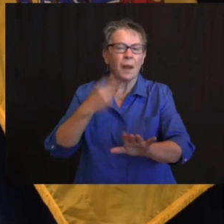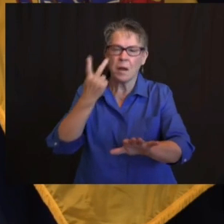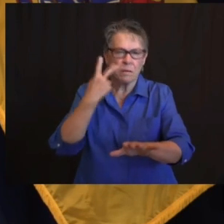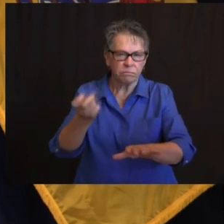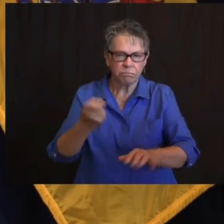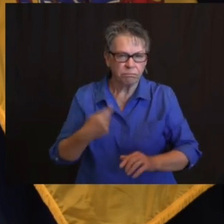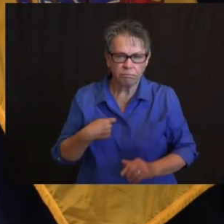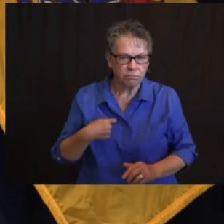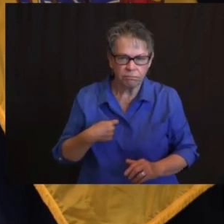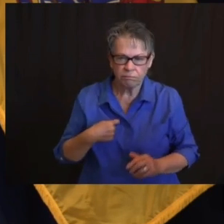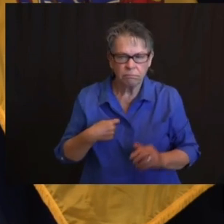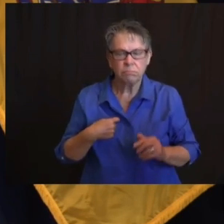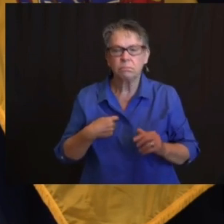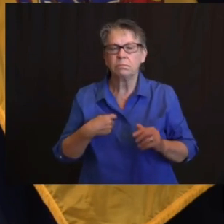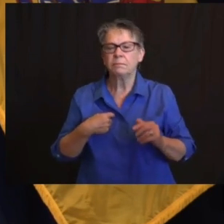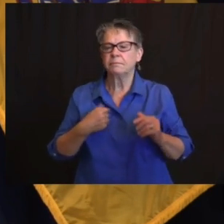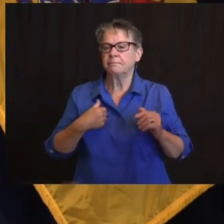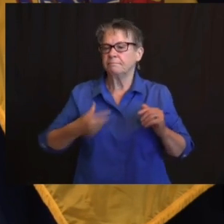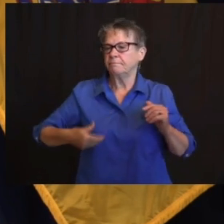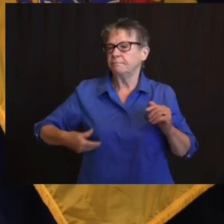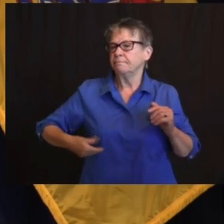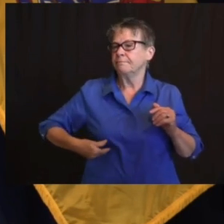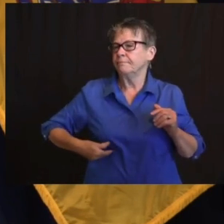close proximity, indoor